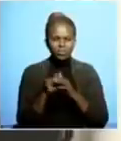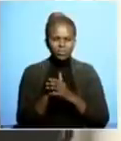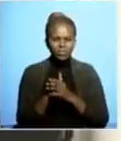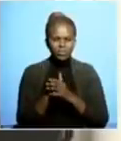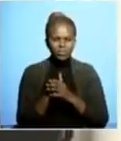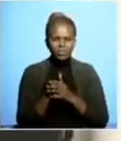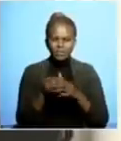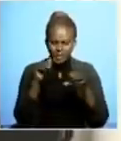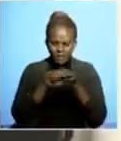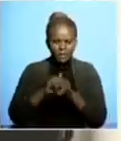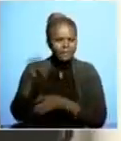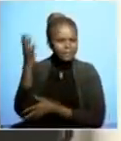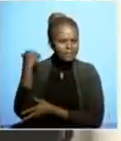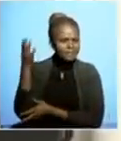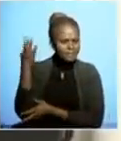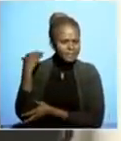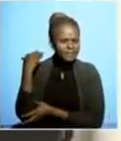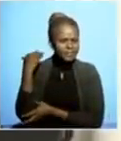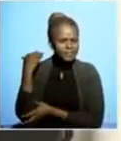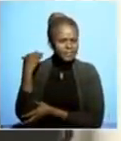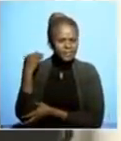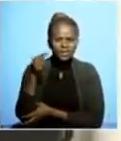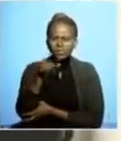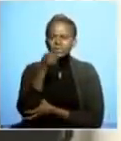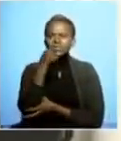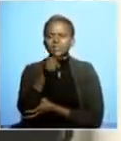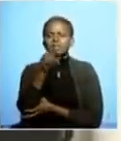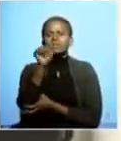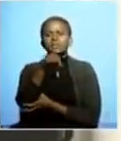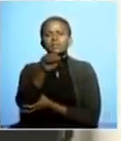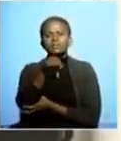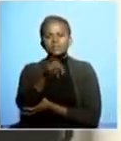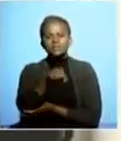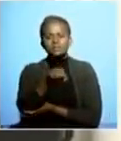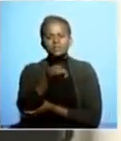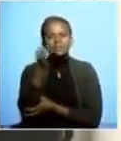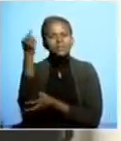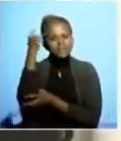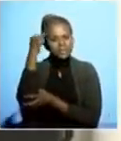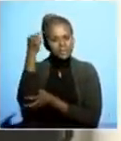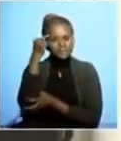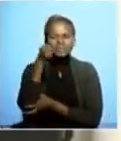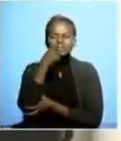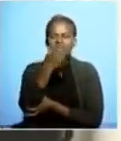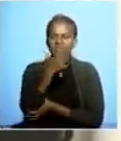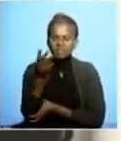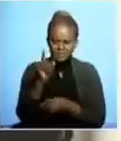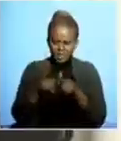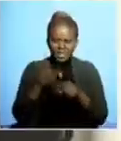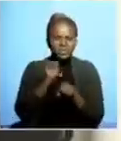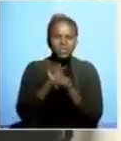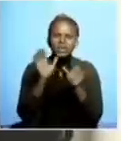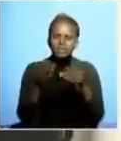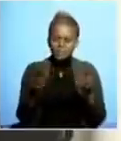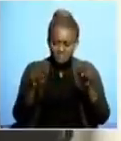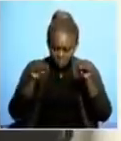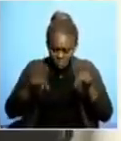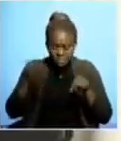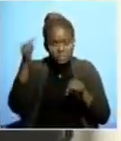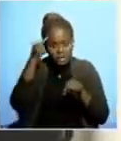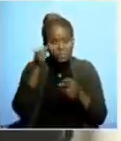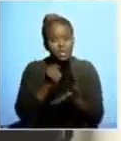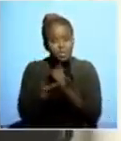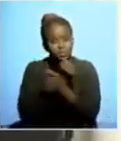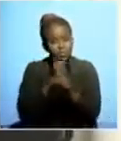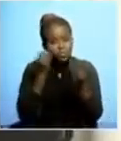In the past, you would say, yes, the government said these things but did nothing. This government has addressed that